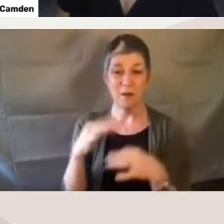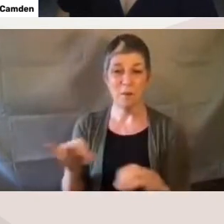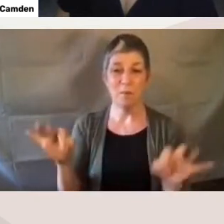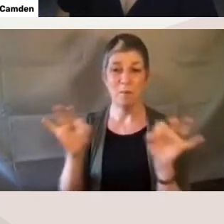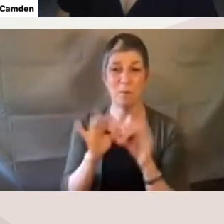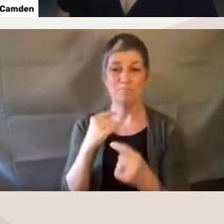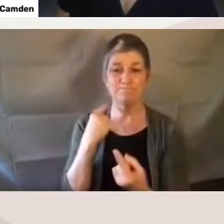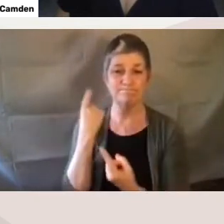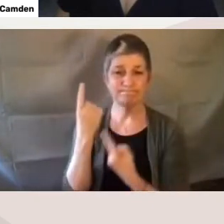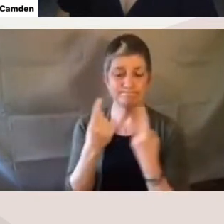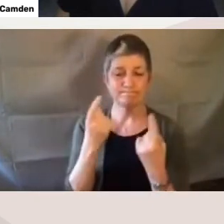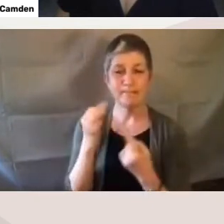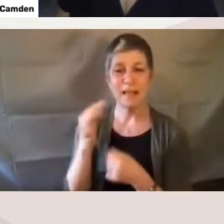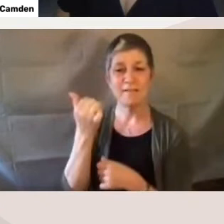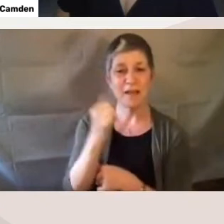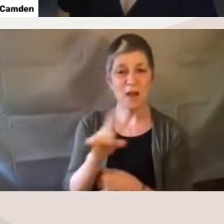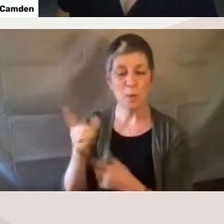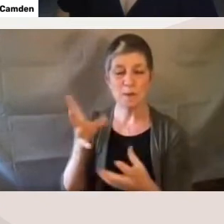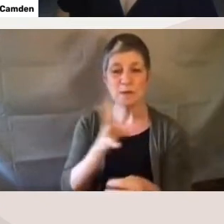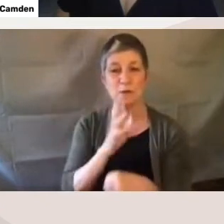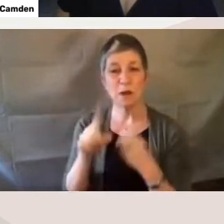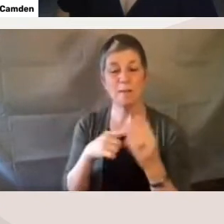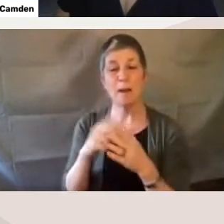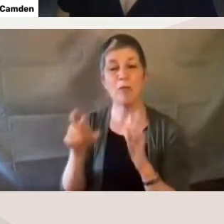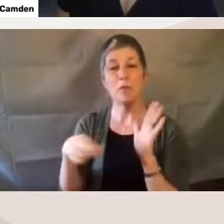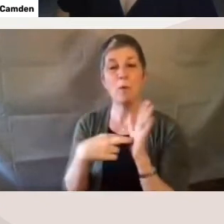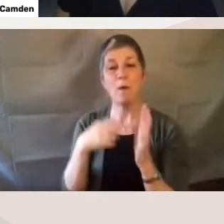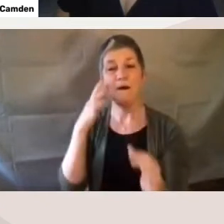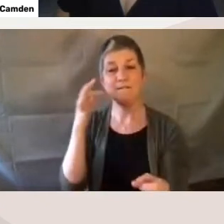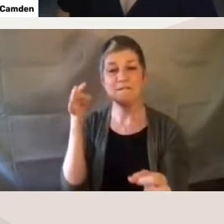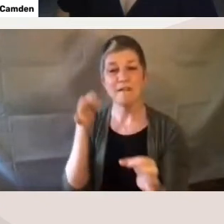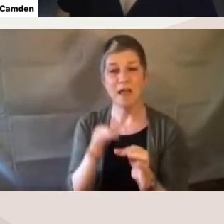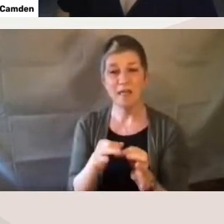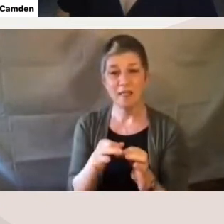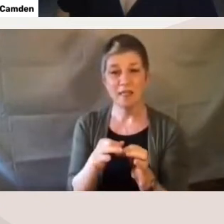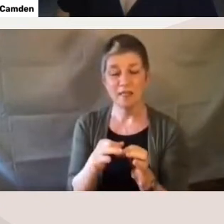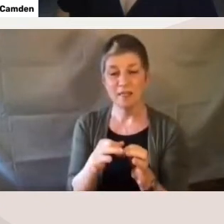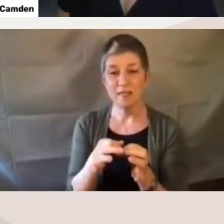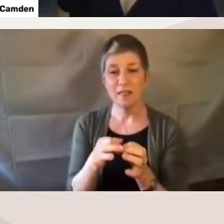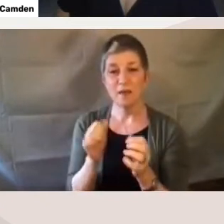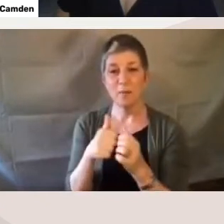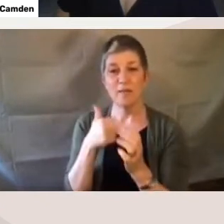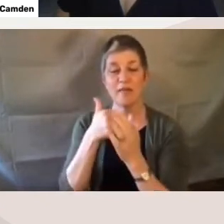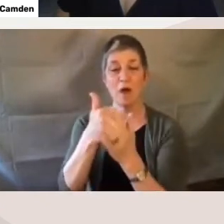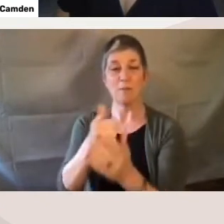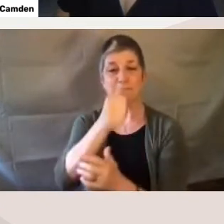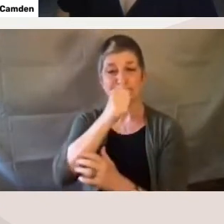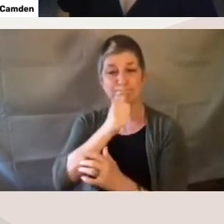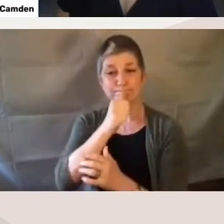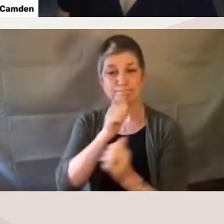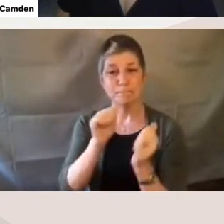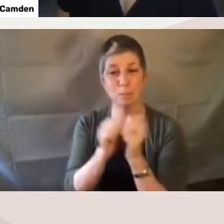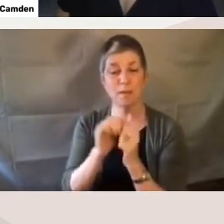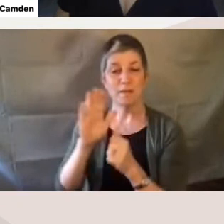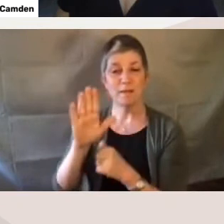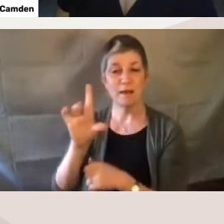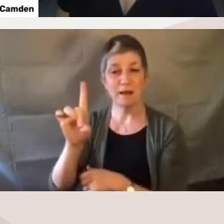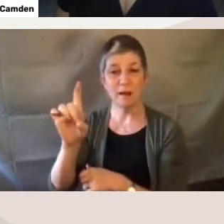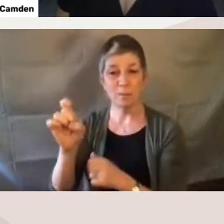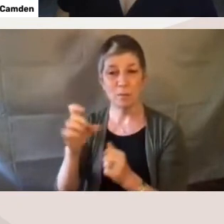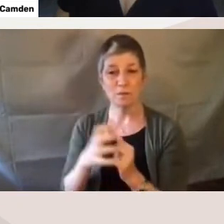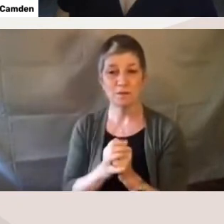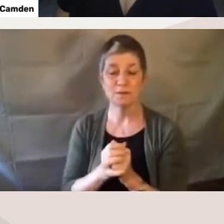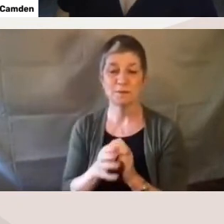And I'm wondering if one of you would like to speak on the role of faith in helping you cope with your diagnosis?